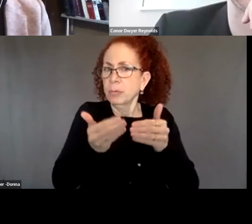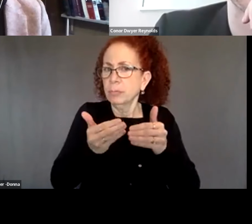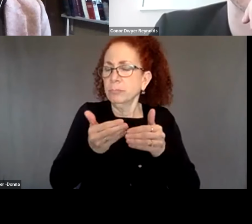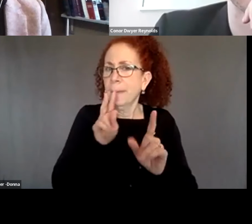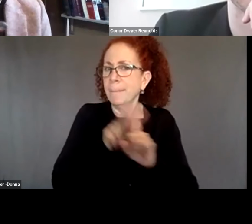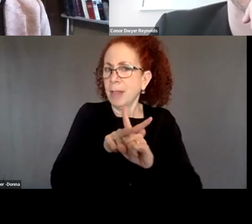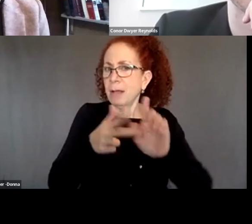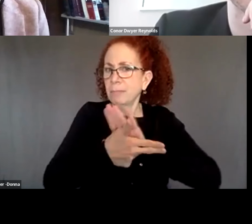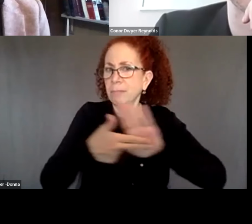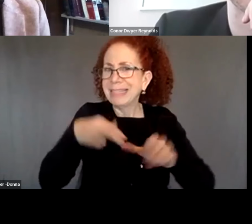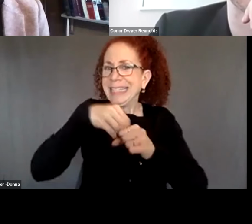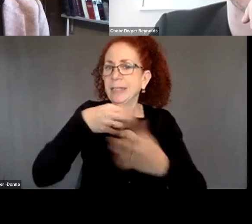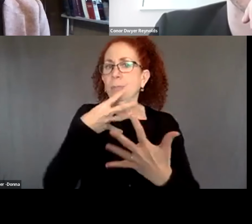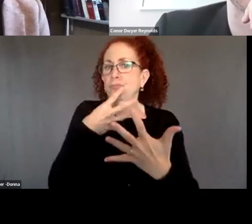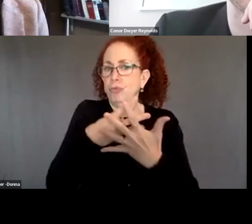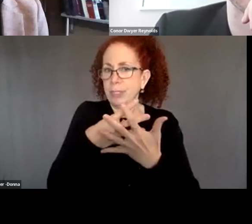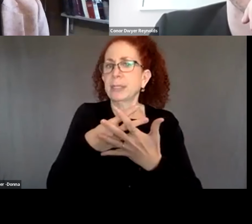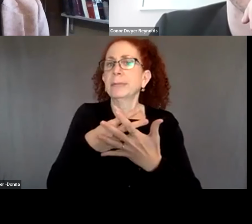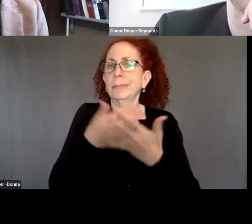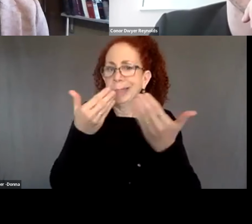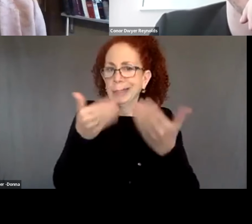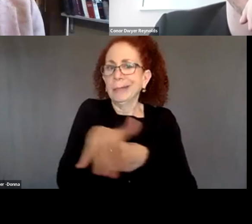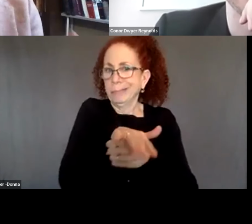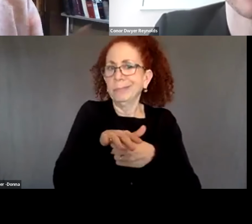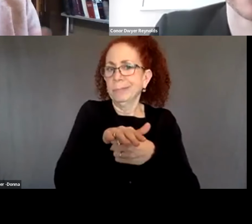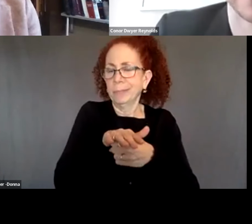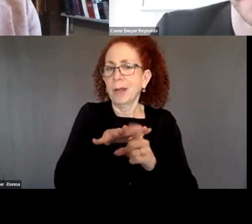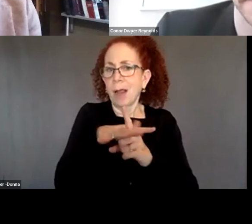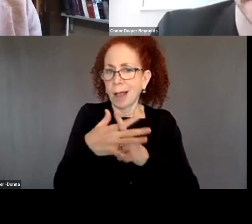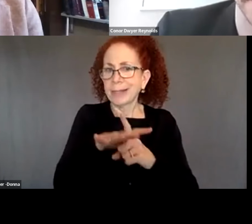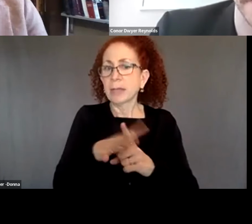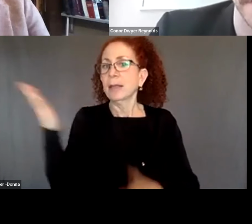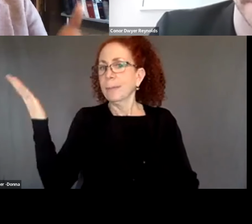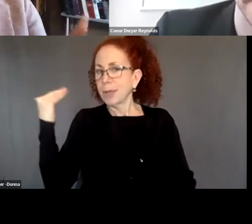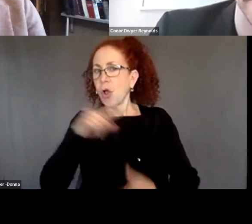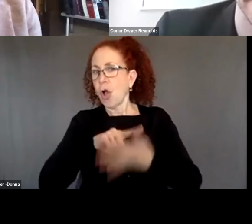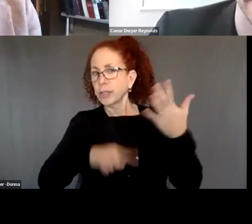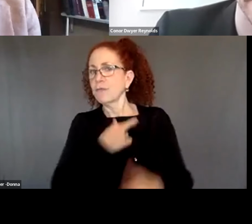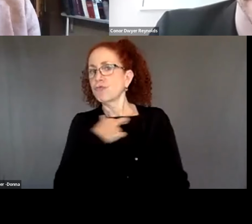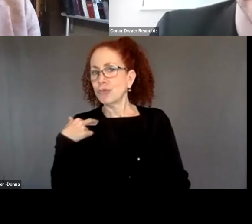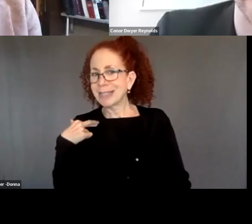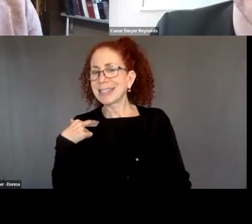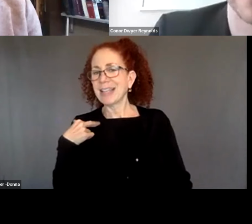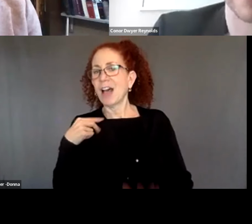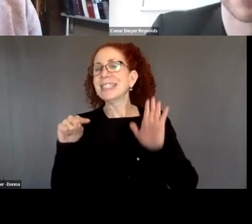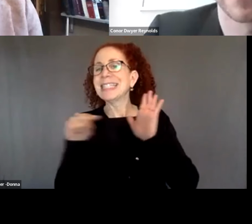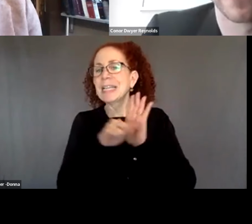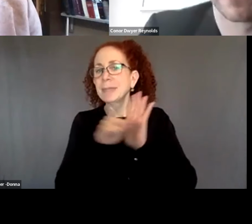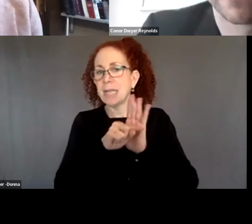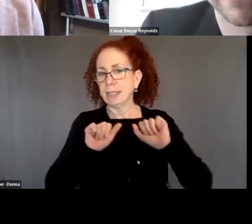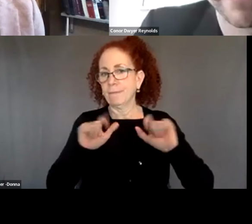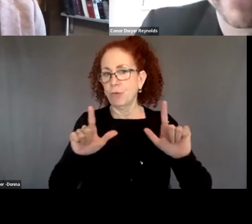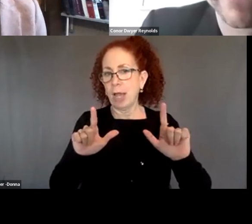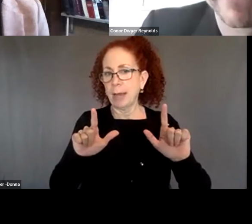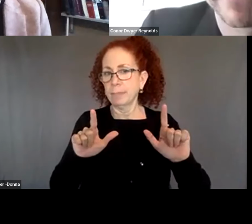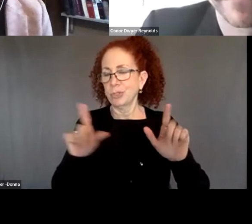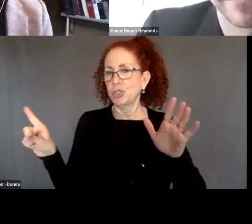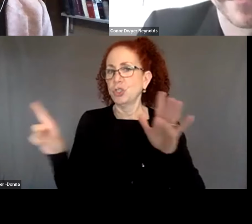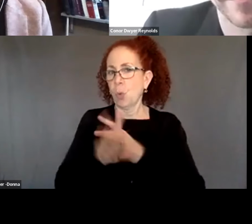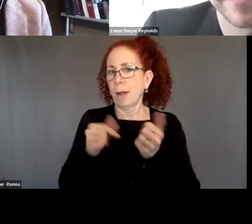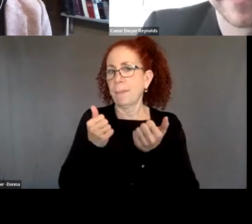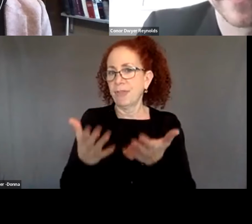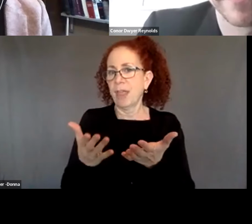kind of prison condition, carceral context, given the risk of these stigmatizing frames showing up in